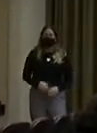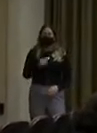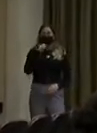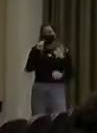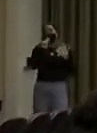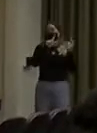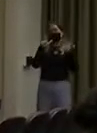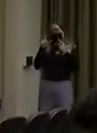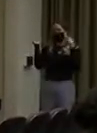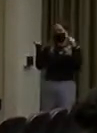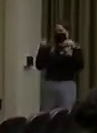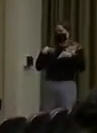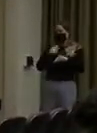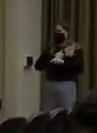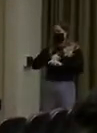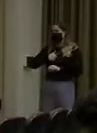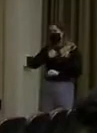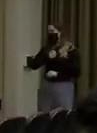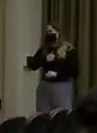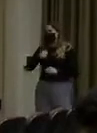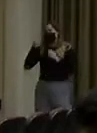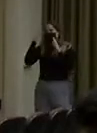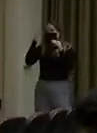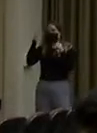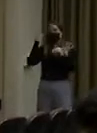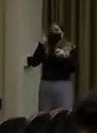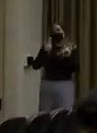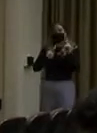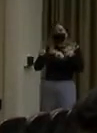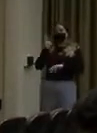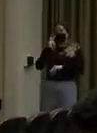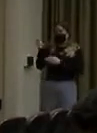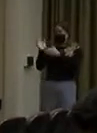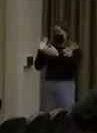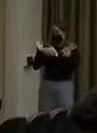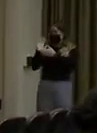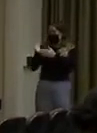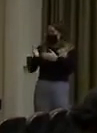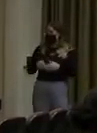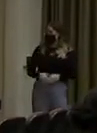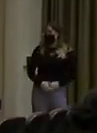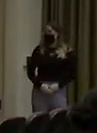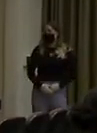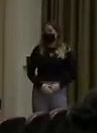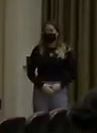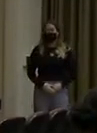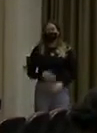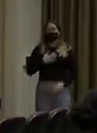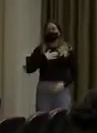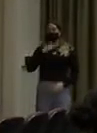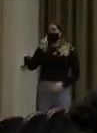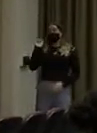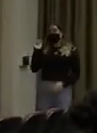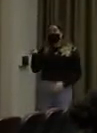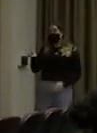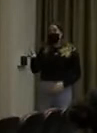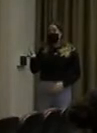able to be here, and so I'm sorry about that, and I hope that people will be able to see the recording of it. My question